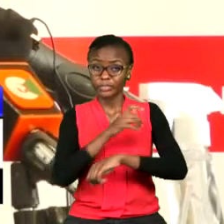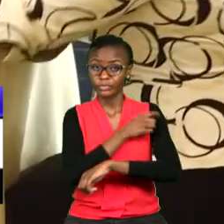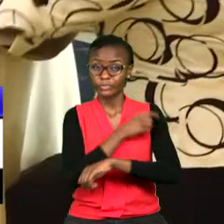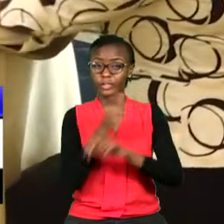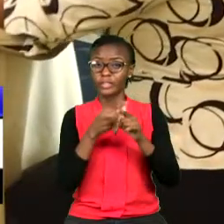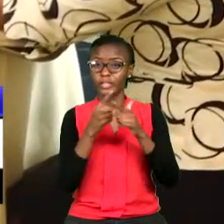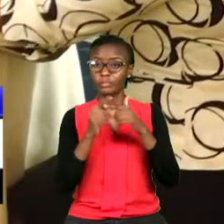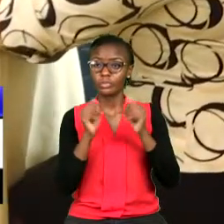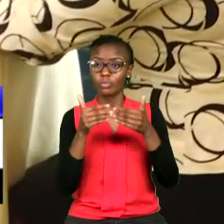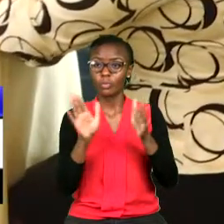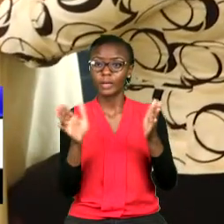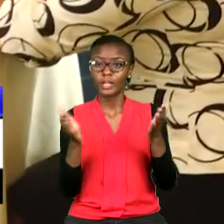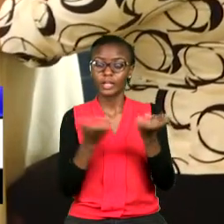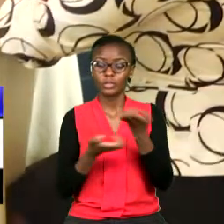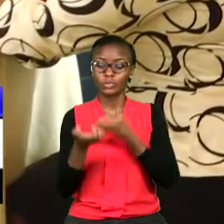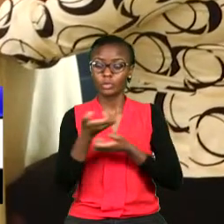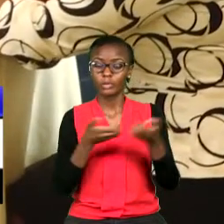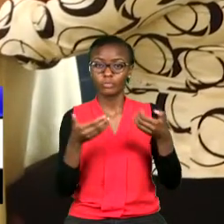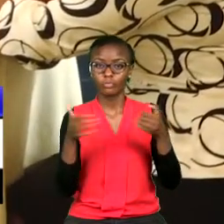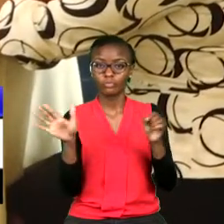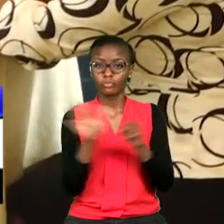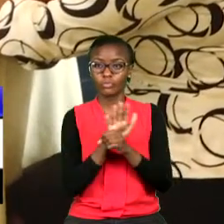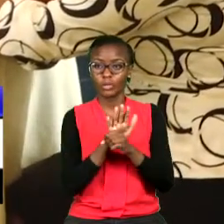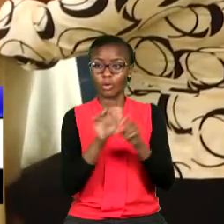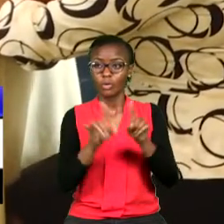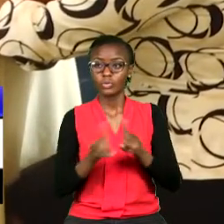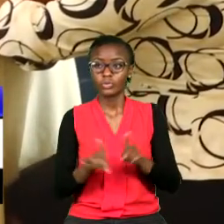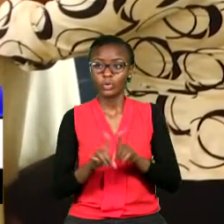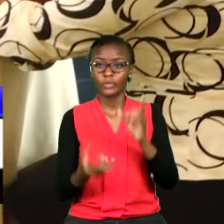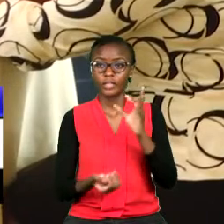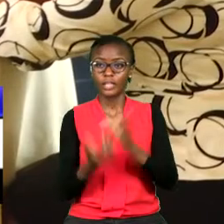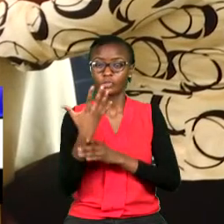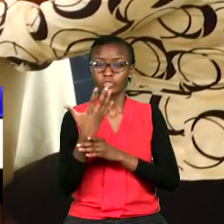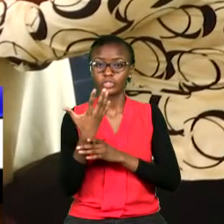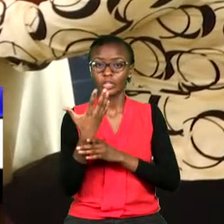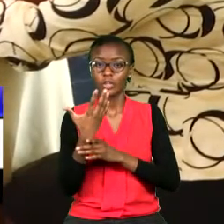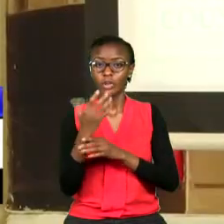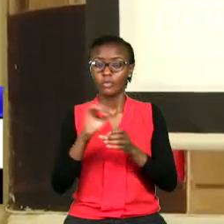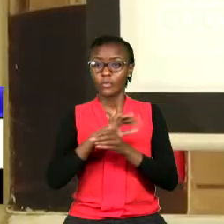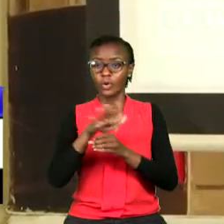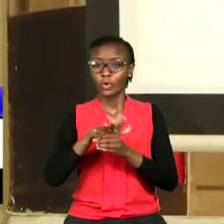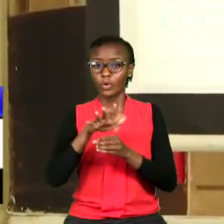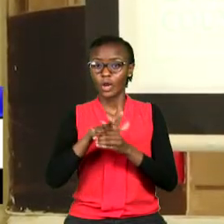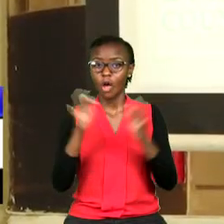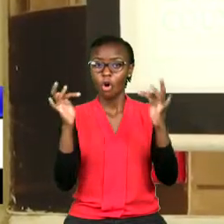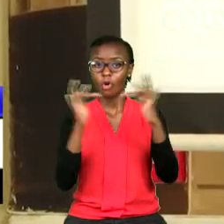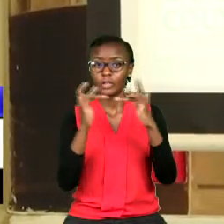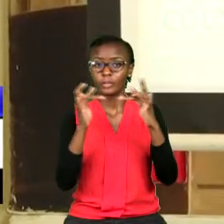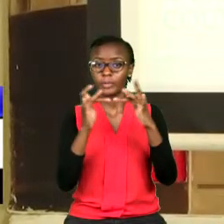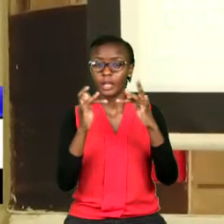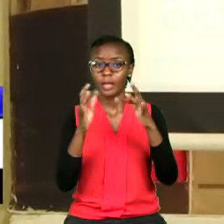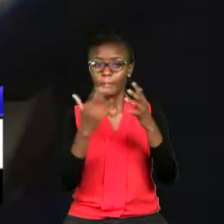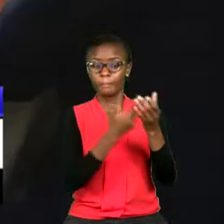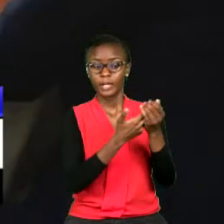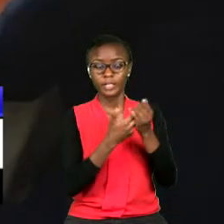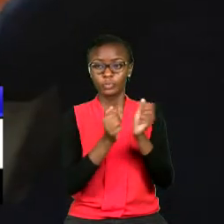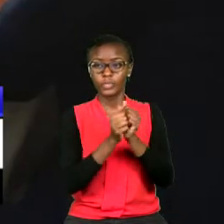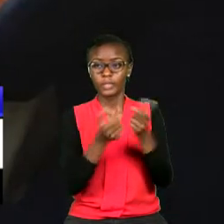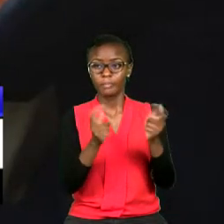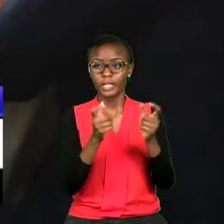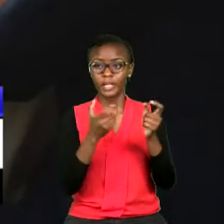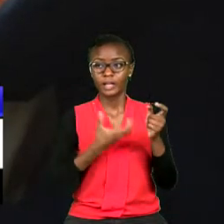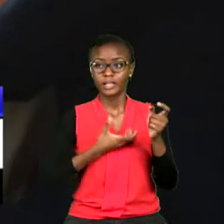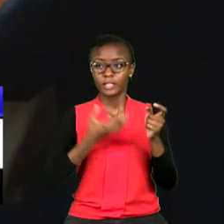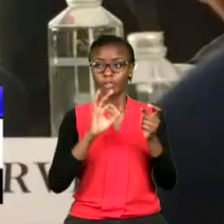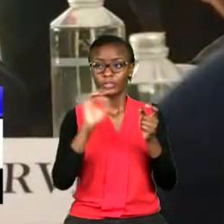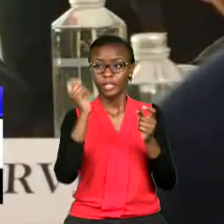economy. At the same time, KAGU has launched COVID-19 online portal in partnership with the Media Council of Kenya to promote creation